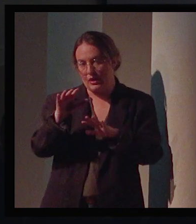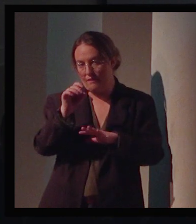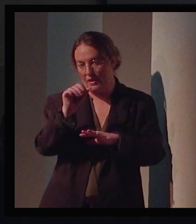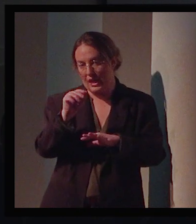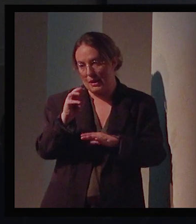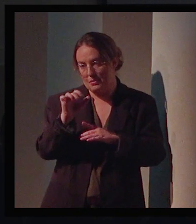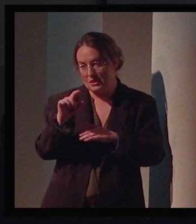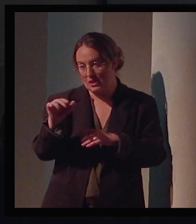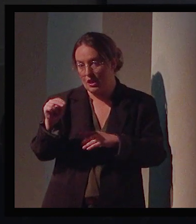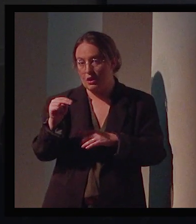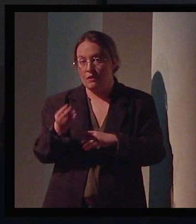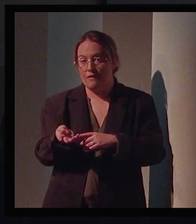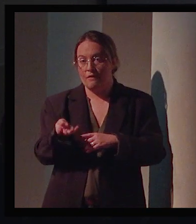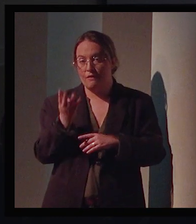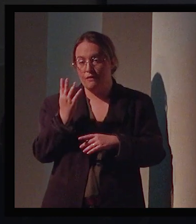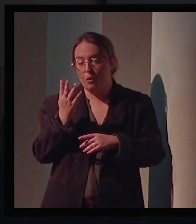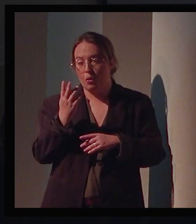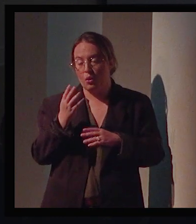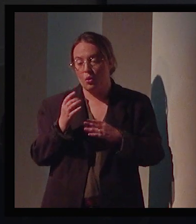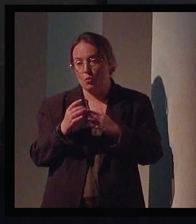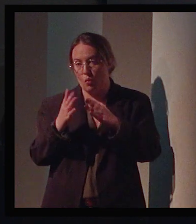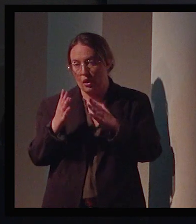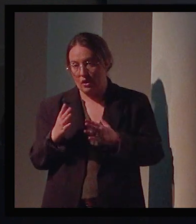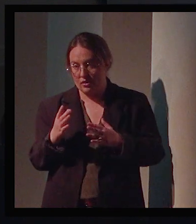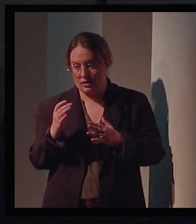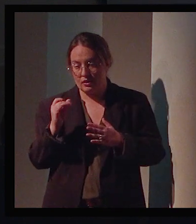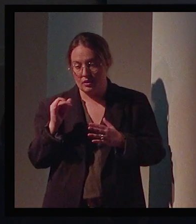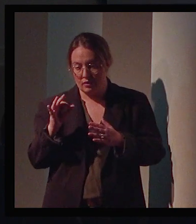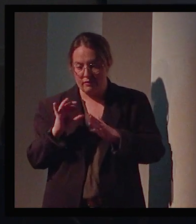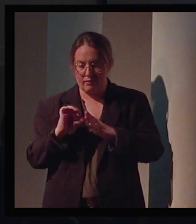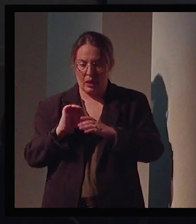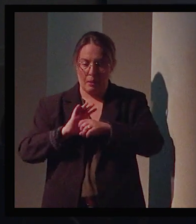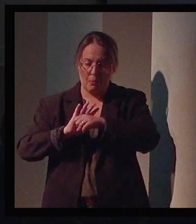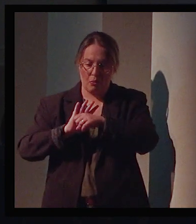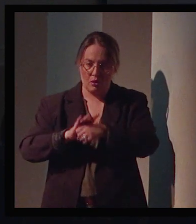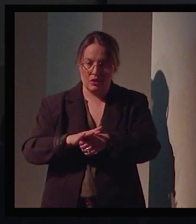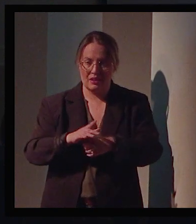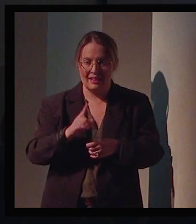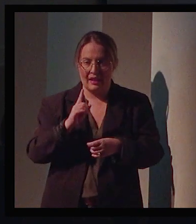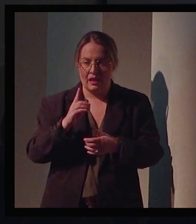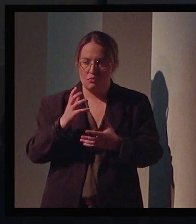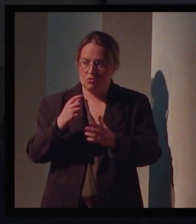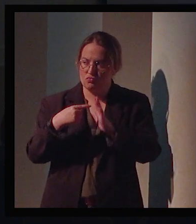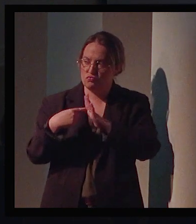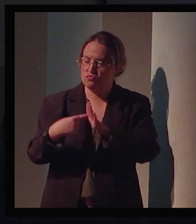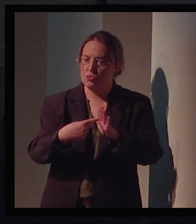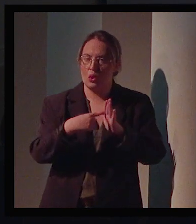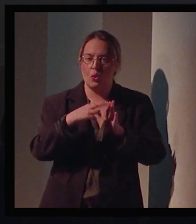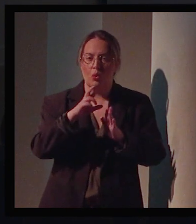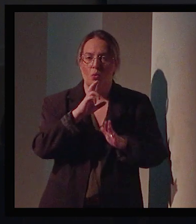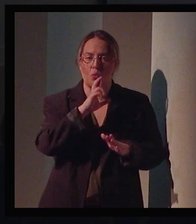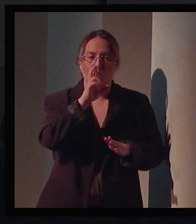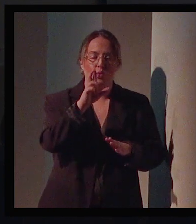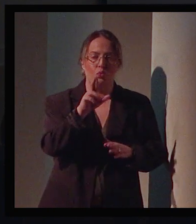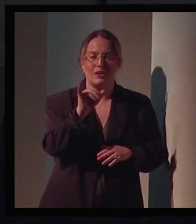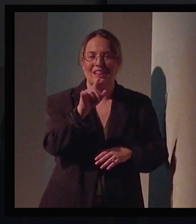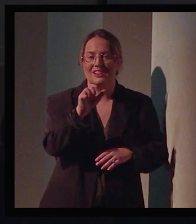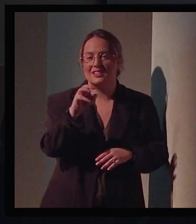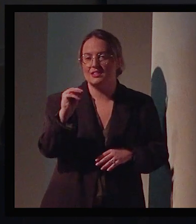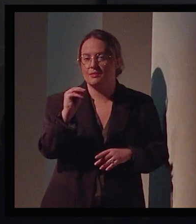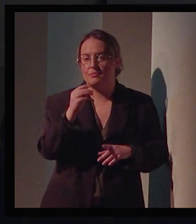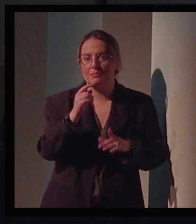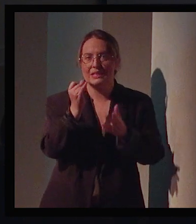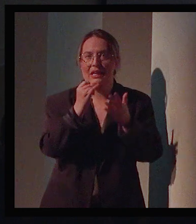of the Impressionists, Barbizon artists were aligned with realism, sketching from nature directly in the open air.